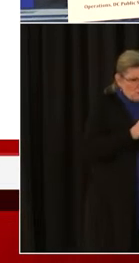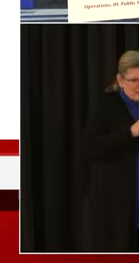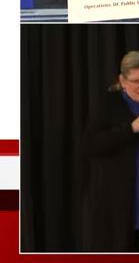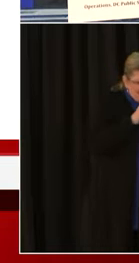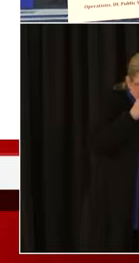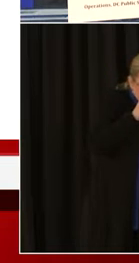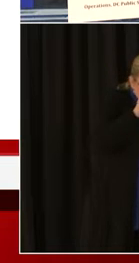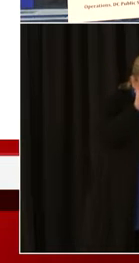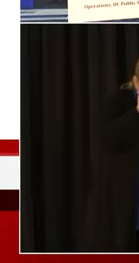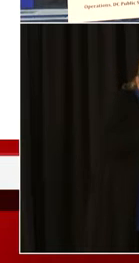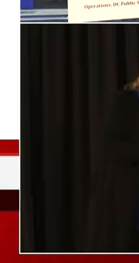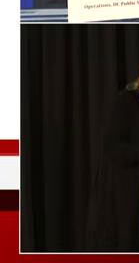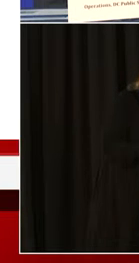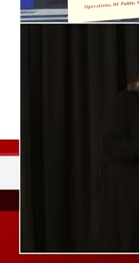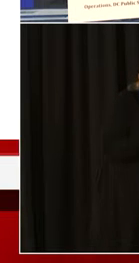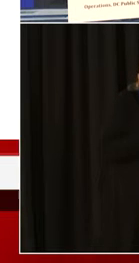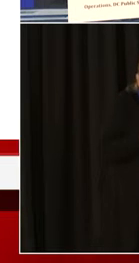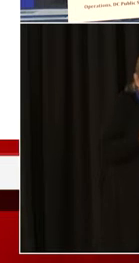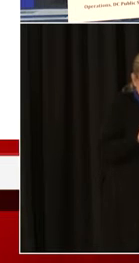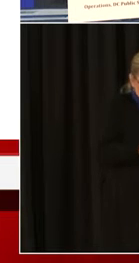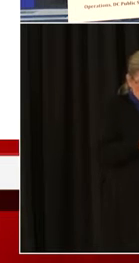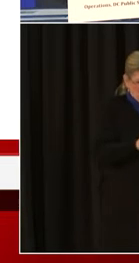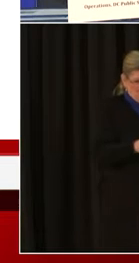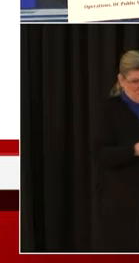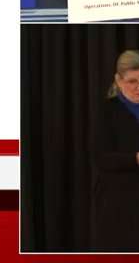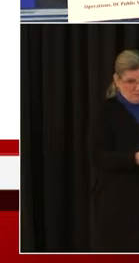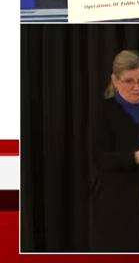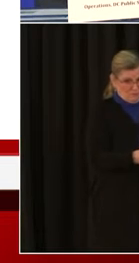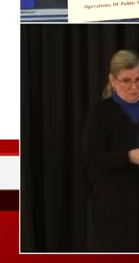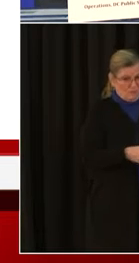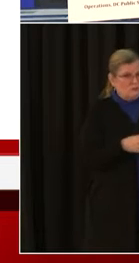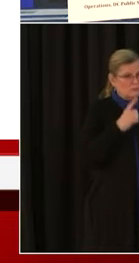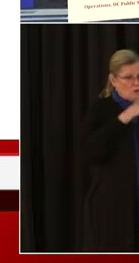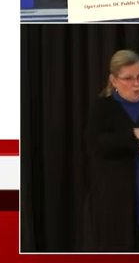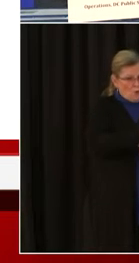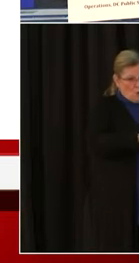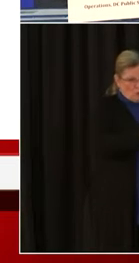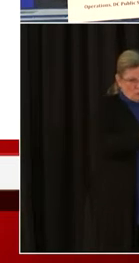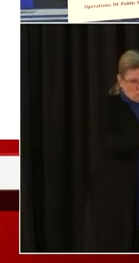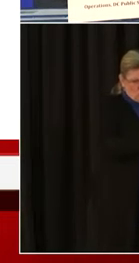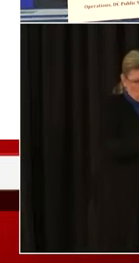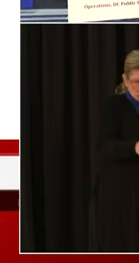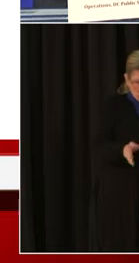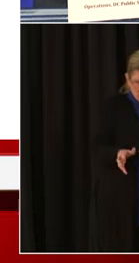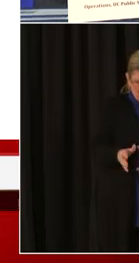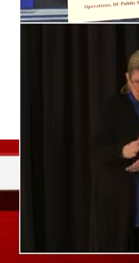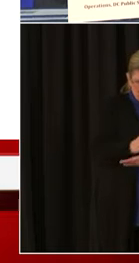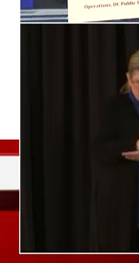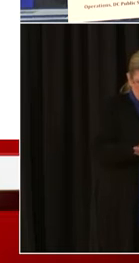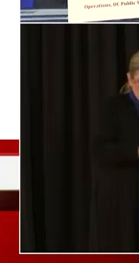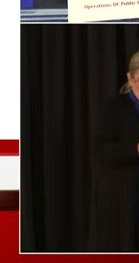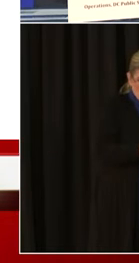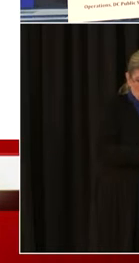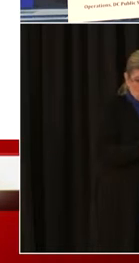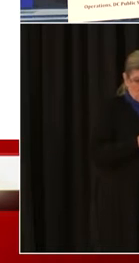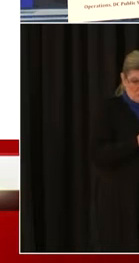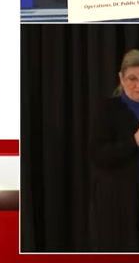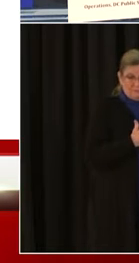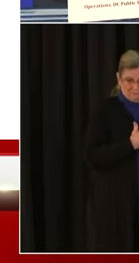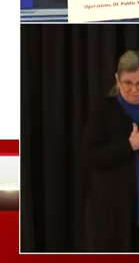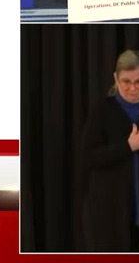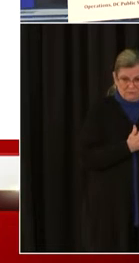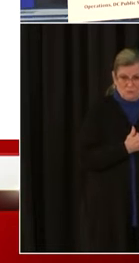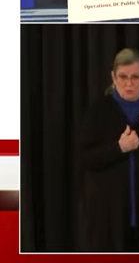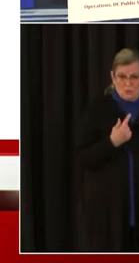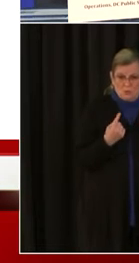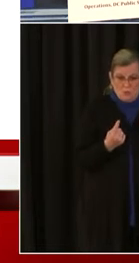also reducing the number of people. Obviously, for any large group setting, there are restrictions in place, and there's no different for schools. And